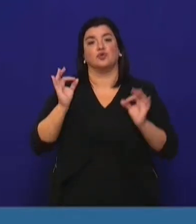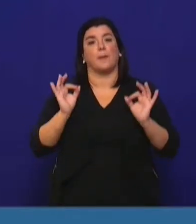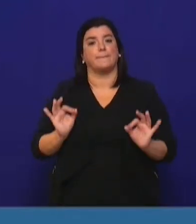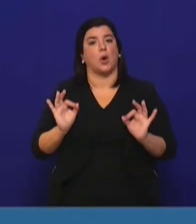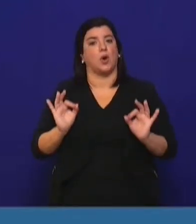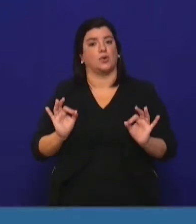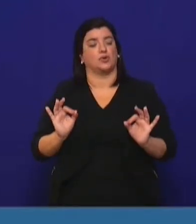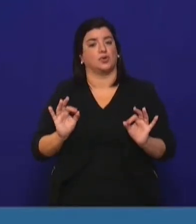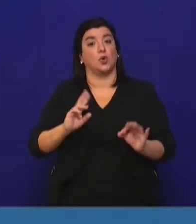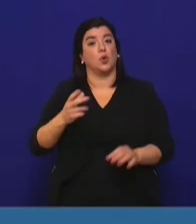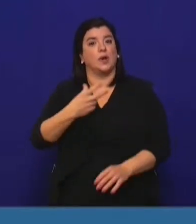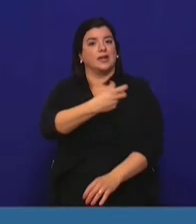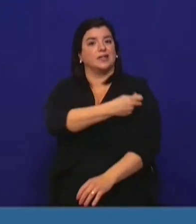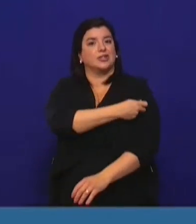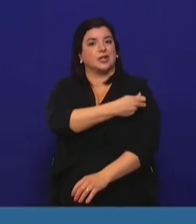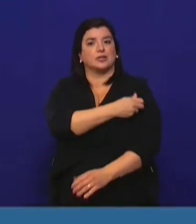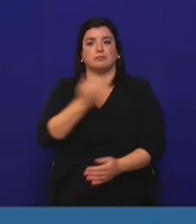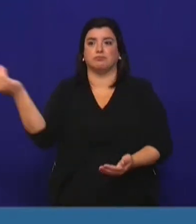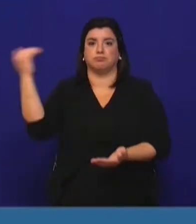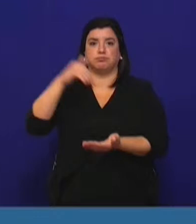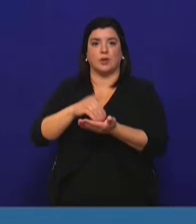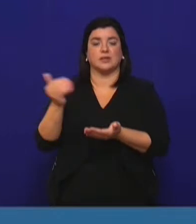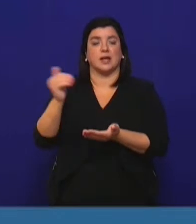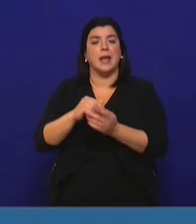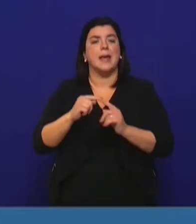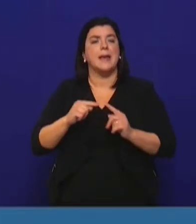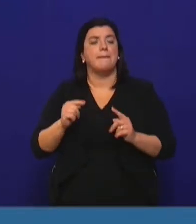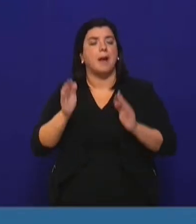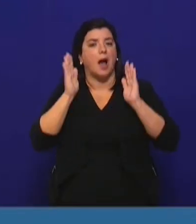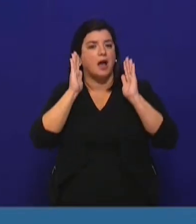jista' jkun malajr imma tilqim li jsir bil-għaqal ukoll.